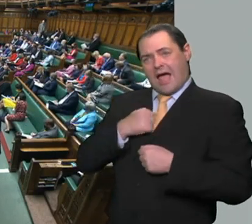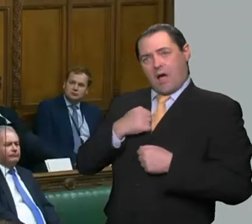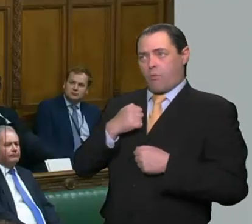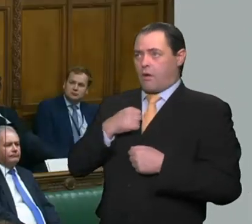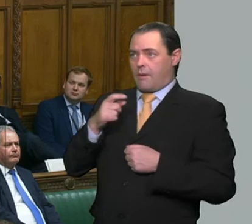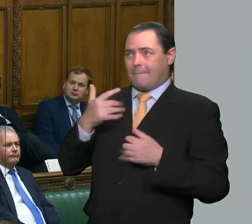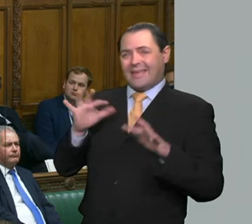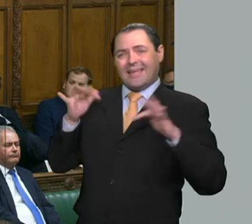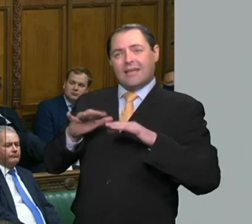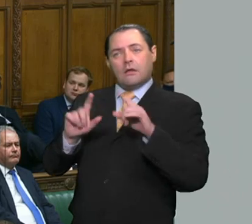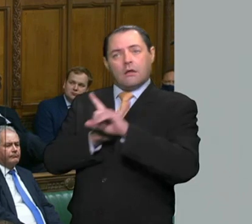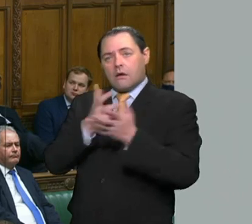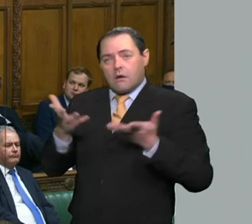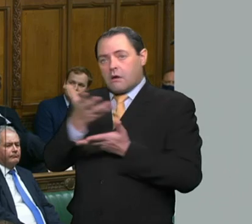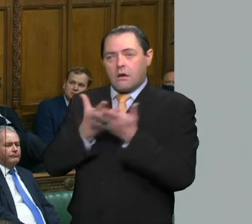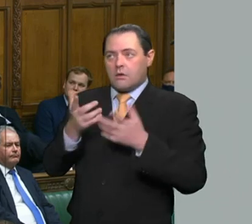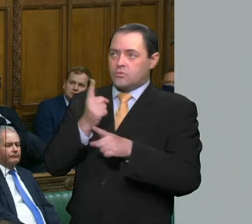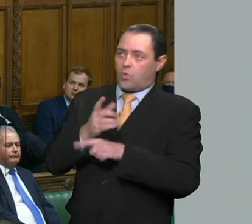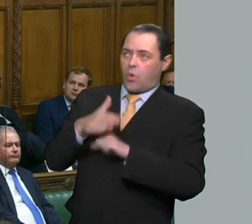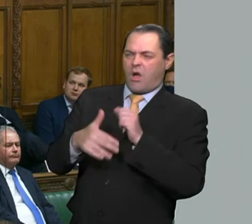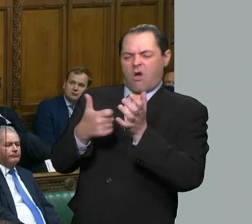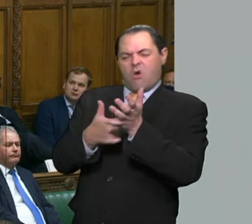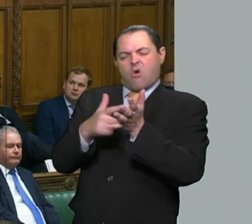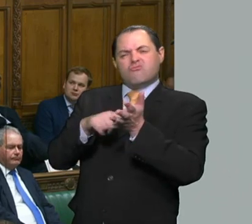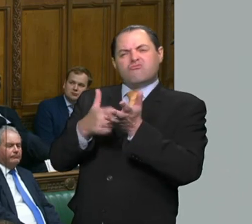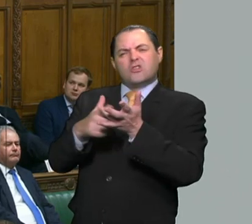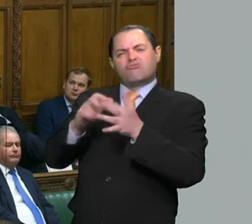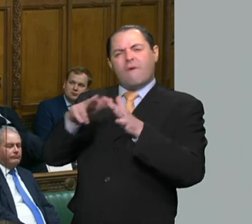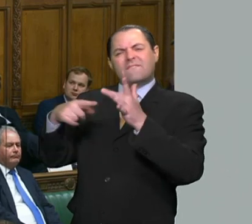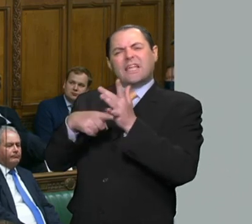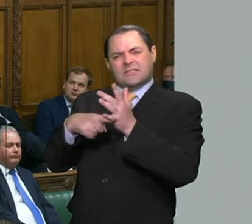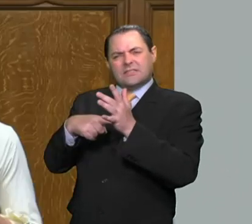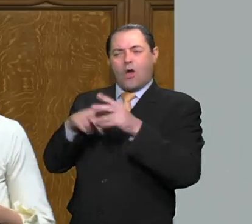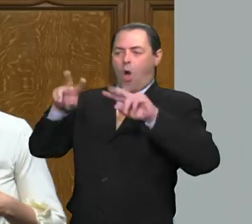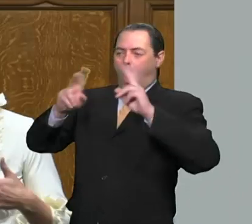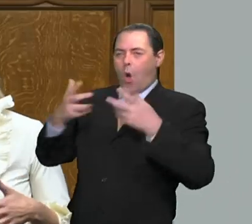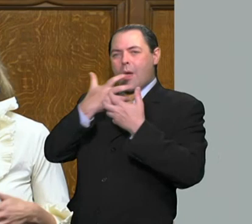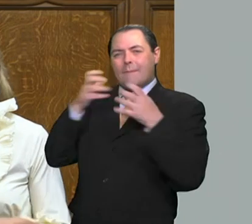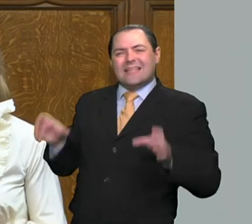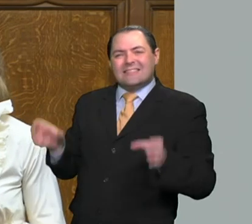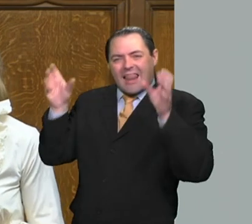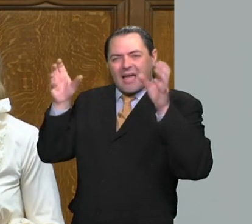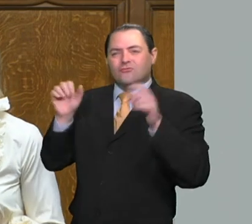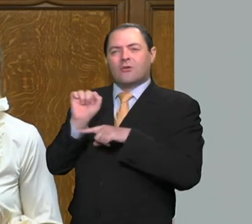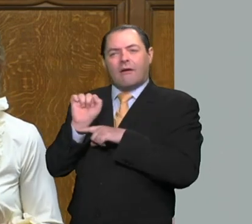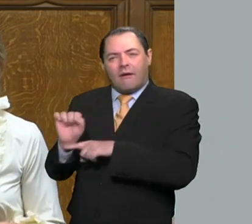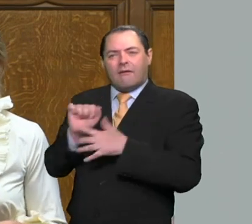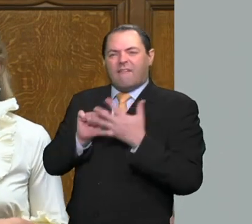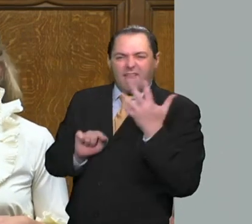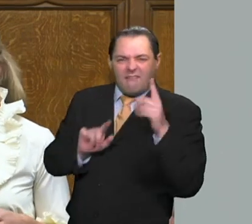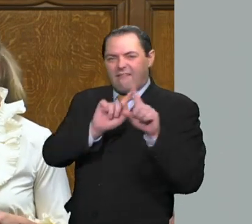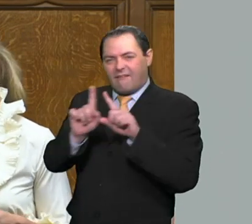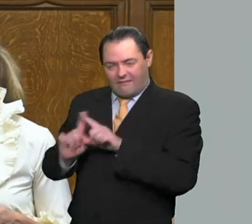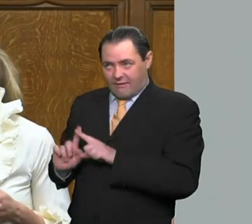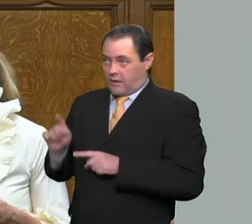a well-attended retrofit fair to help people learn about the benefits of insulating homes and the options available. Will my right